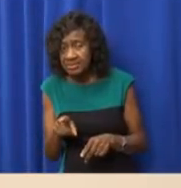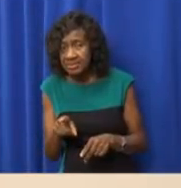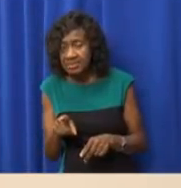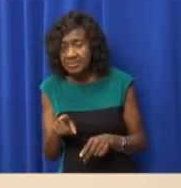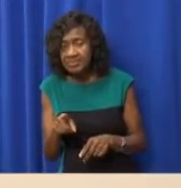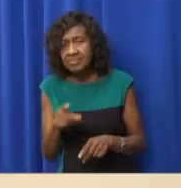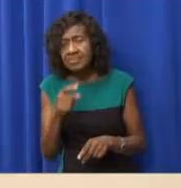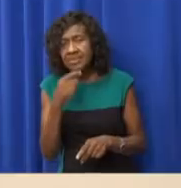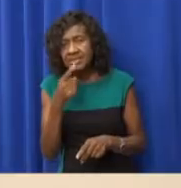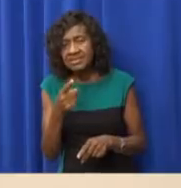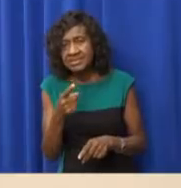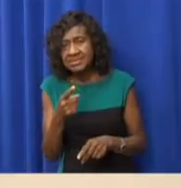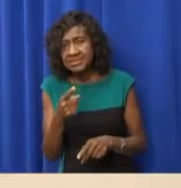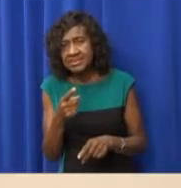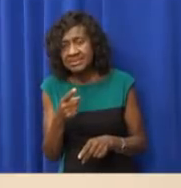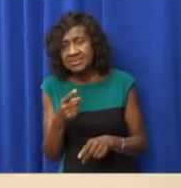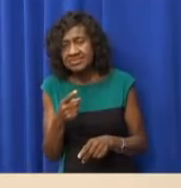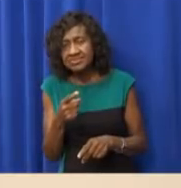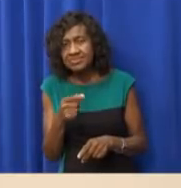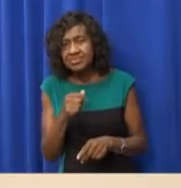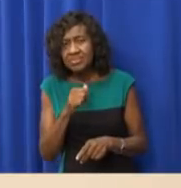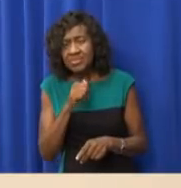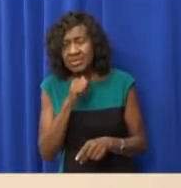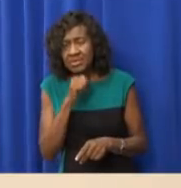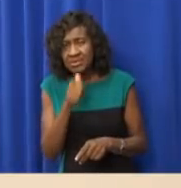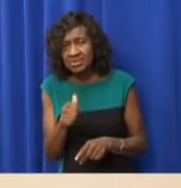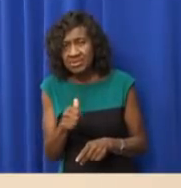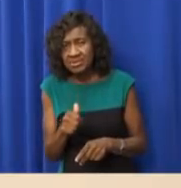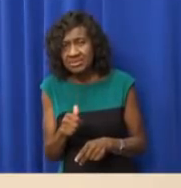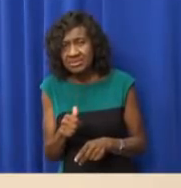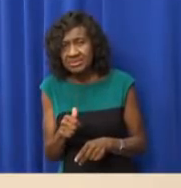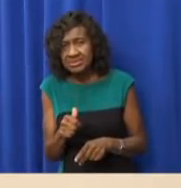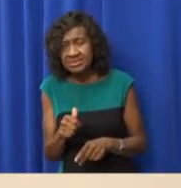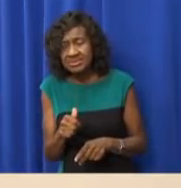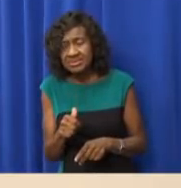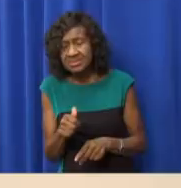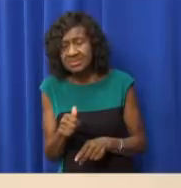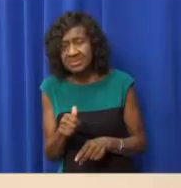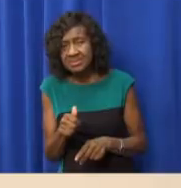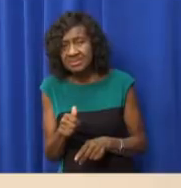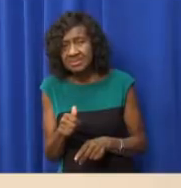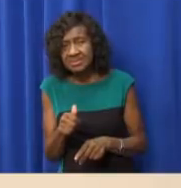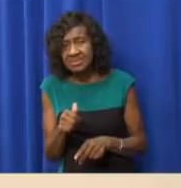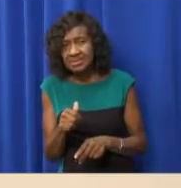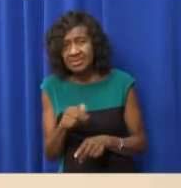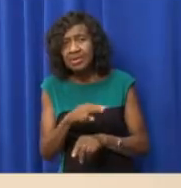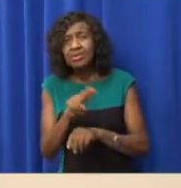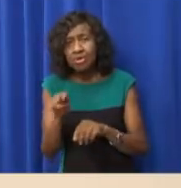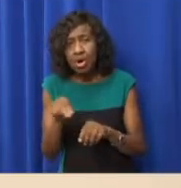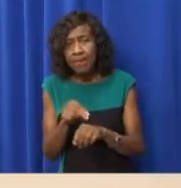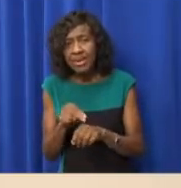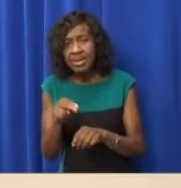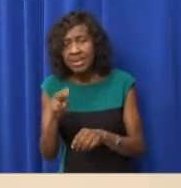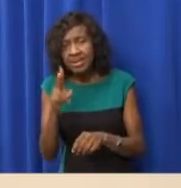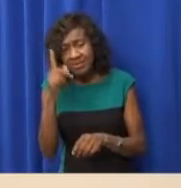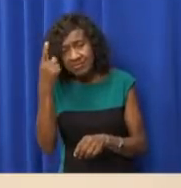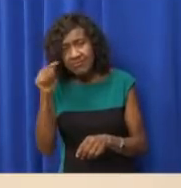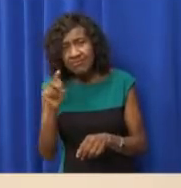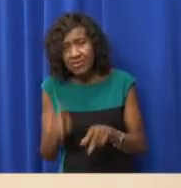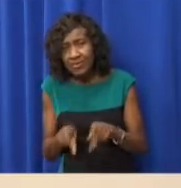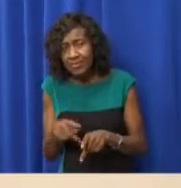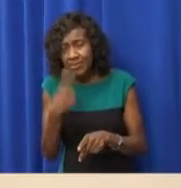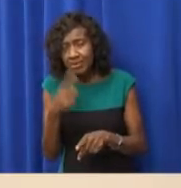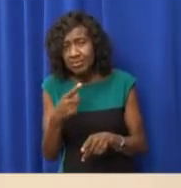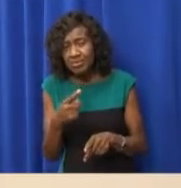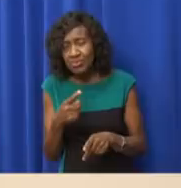it's not really usual or normal for people who are friendly and who